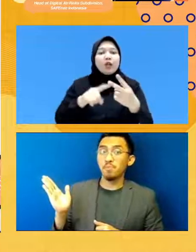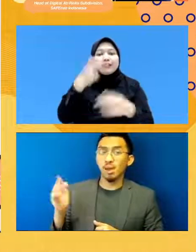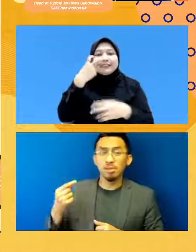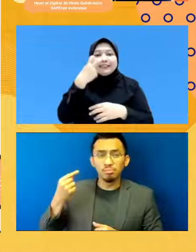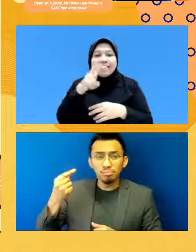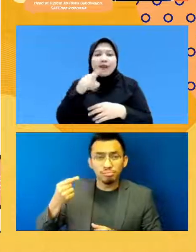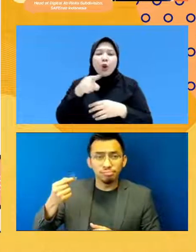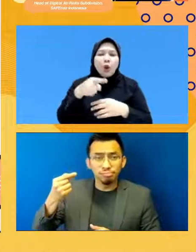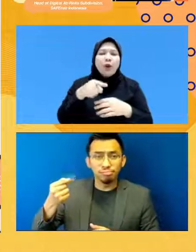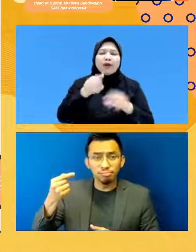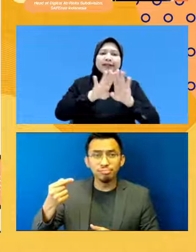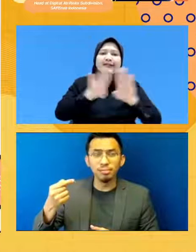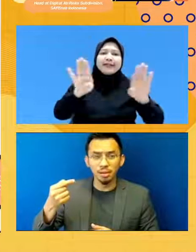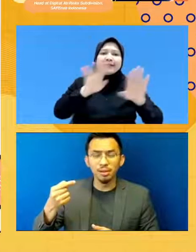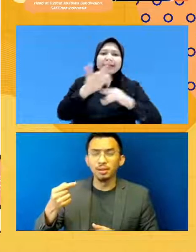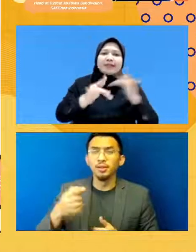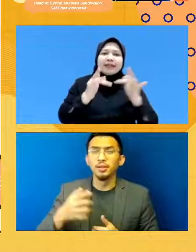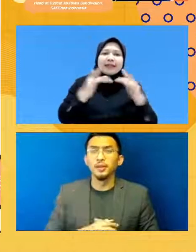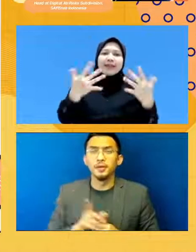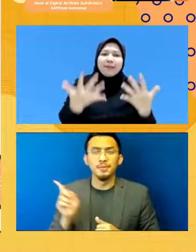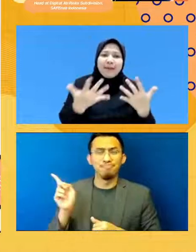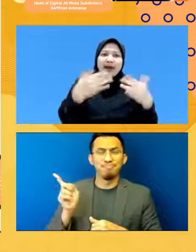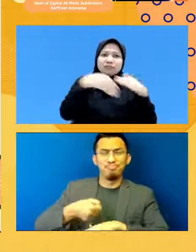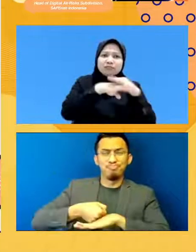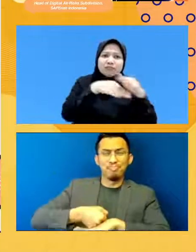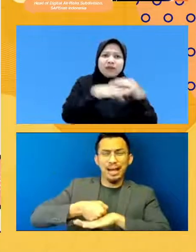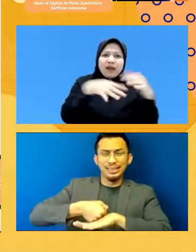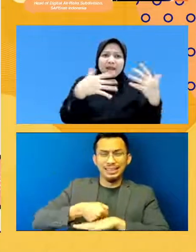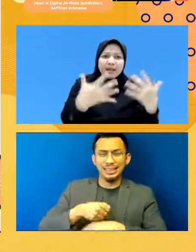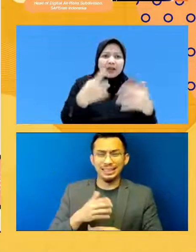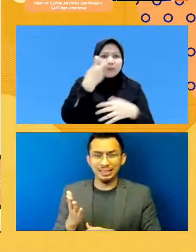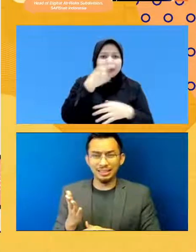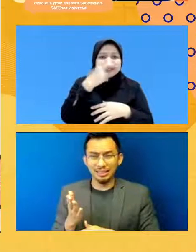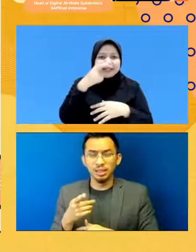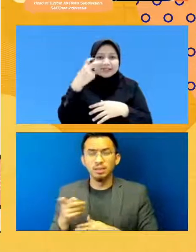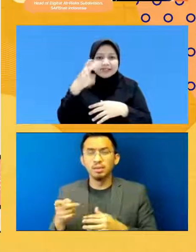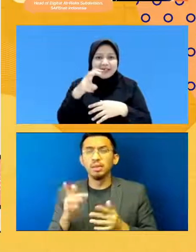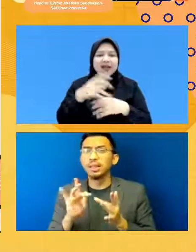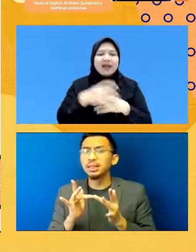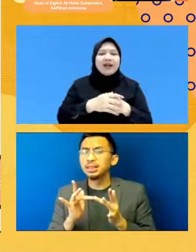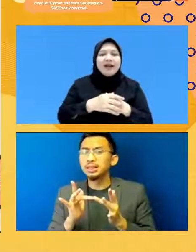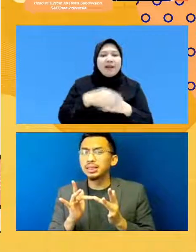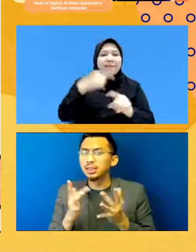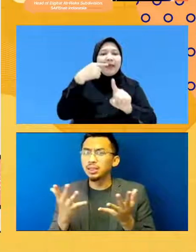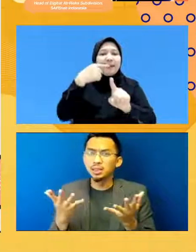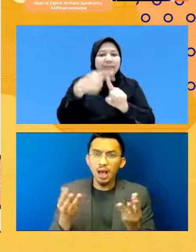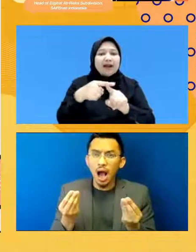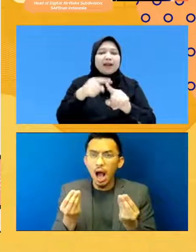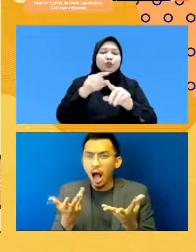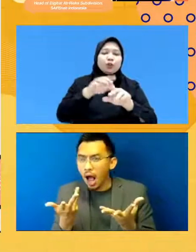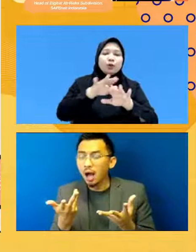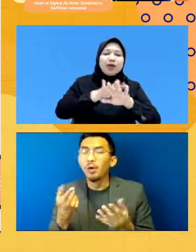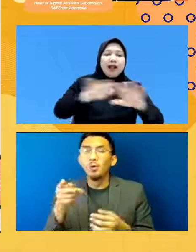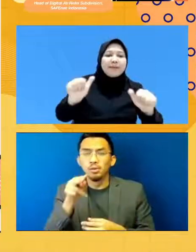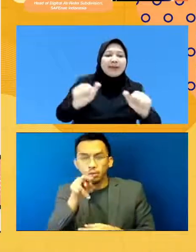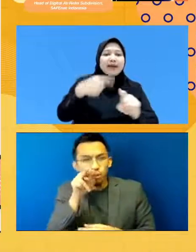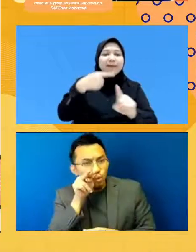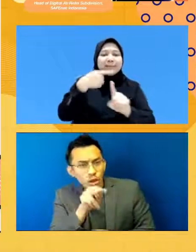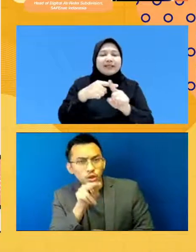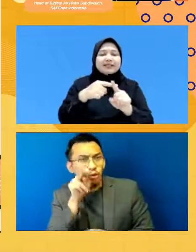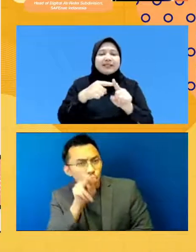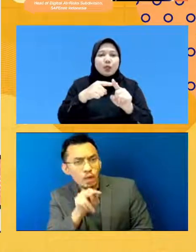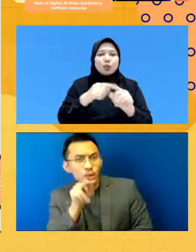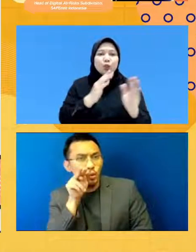relevant anymore. Adjust the security and privacy setting of every digital account that you have, not only the one that